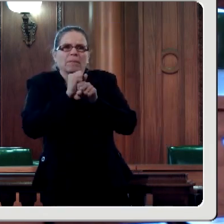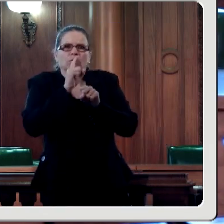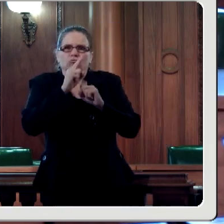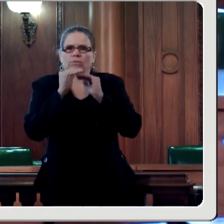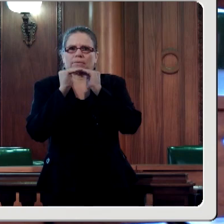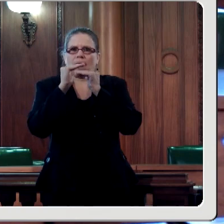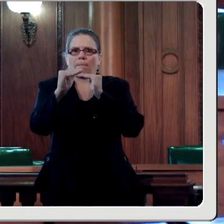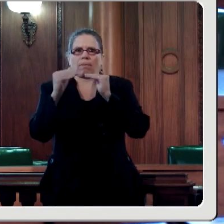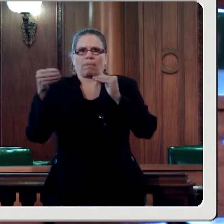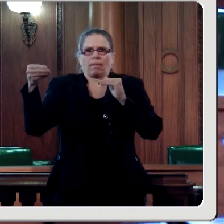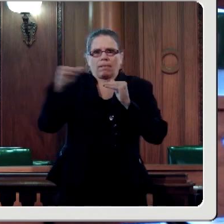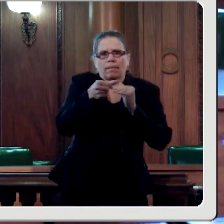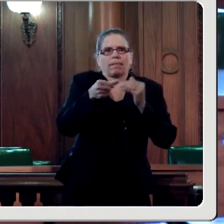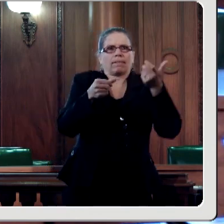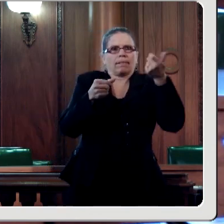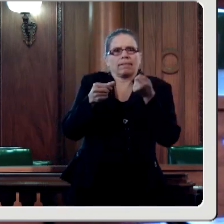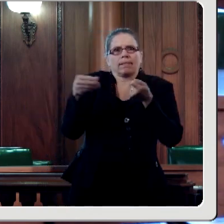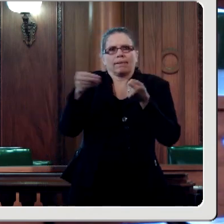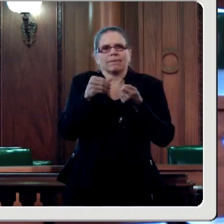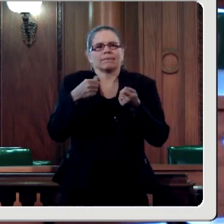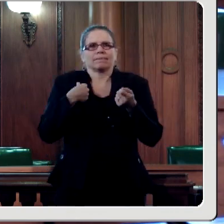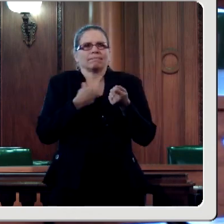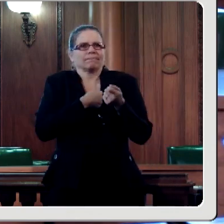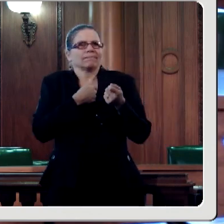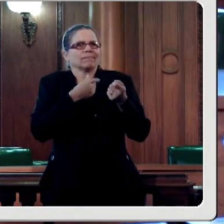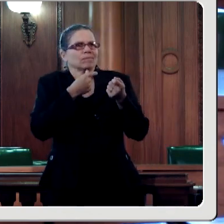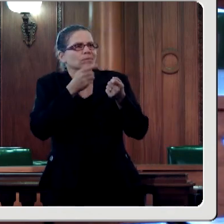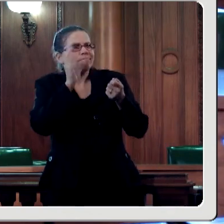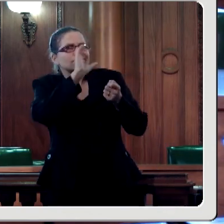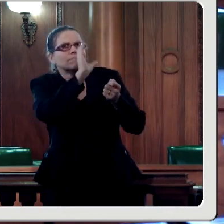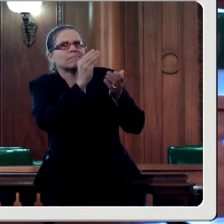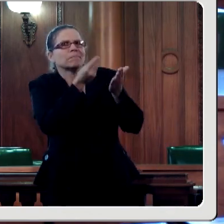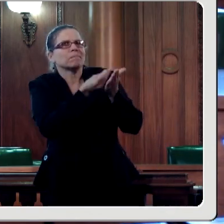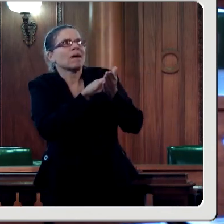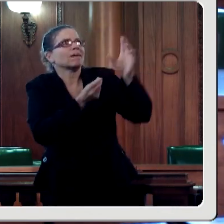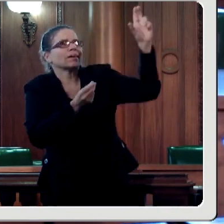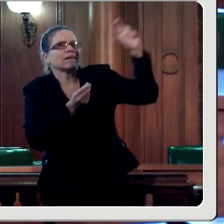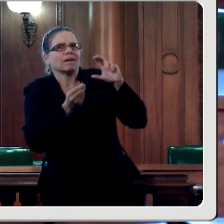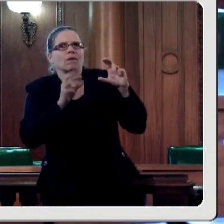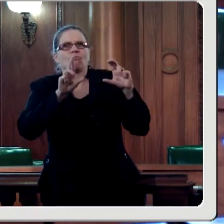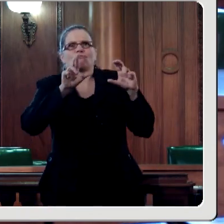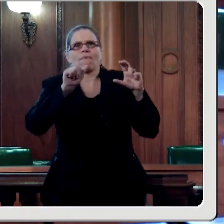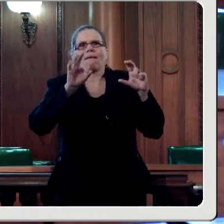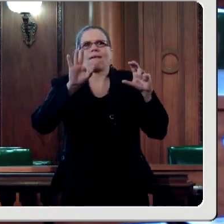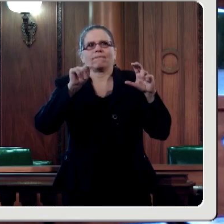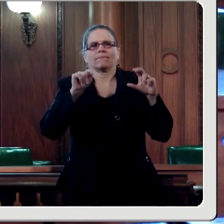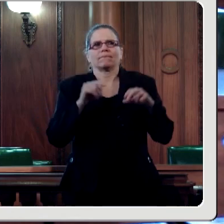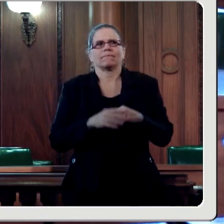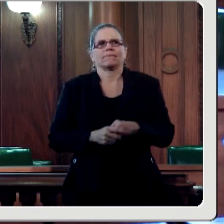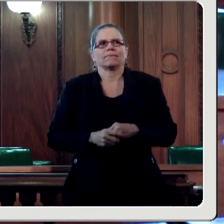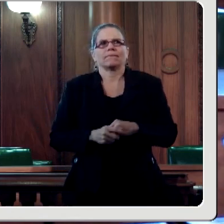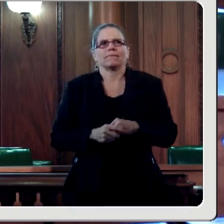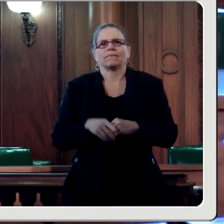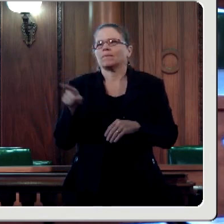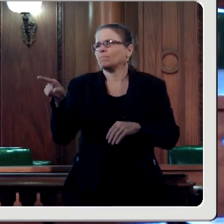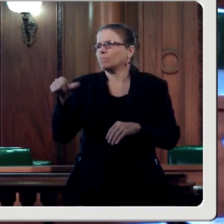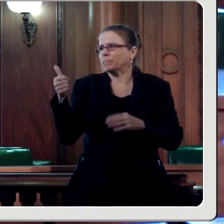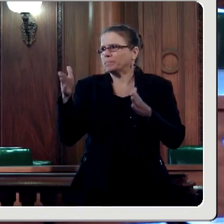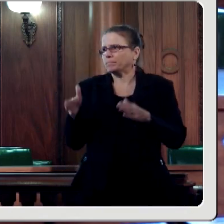we're working on multi-faceted prongs. Audrey? My first question was for